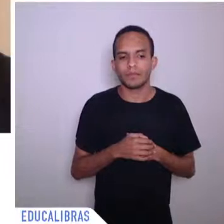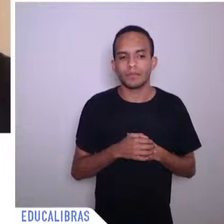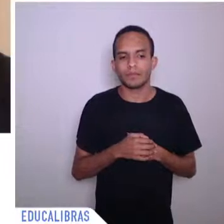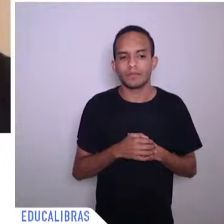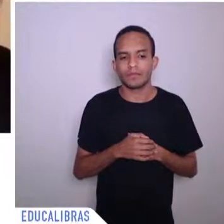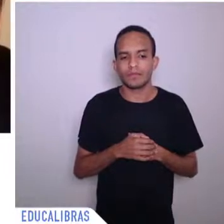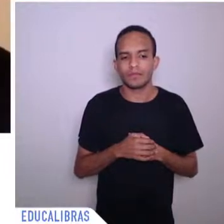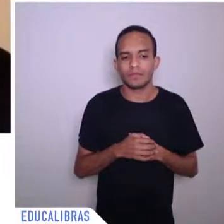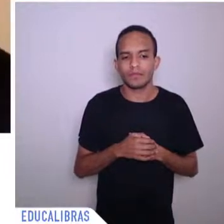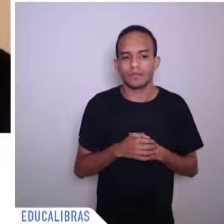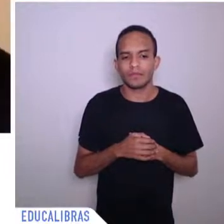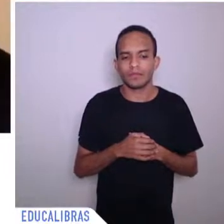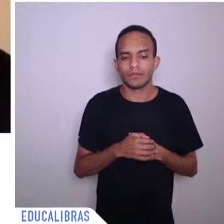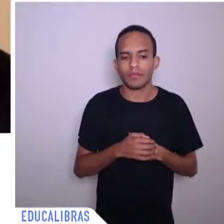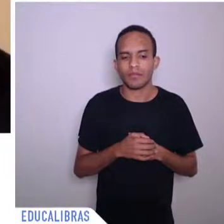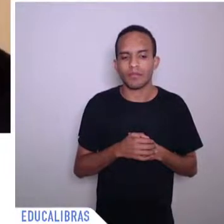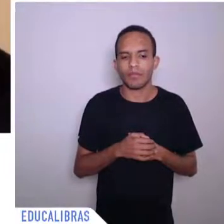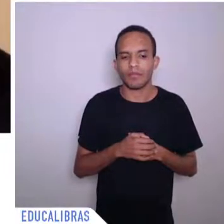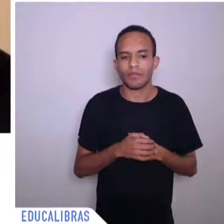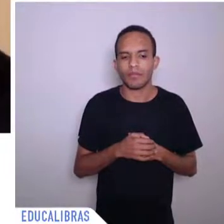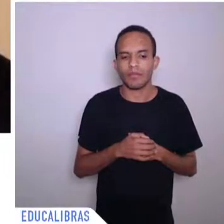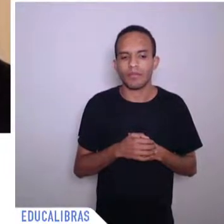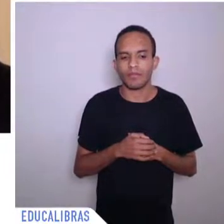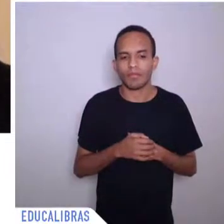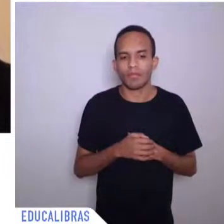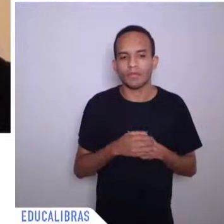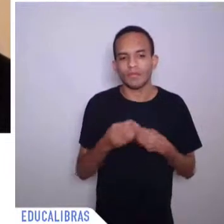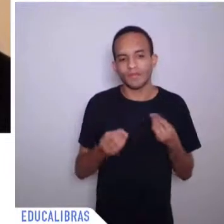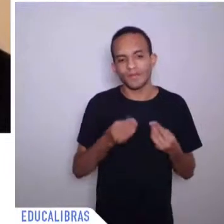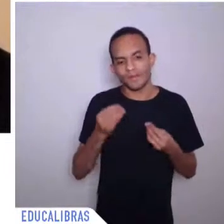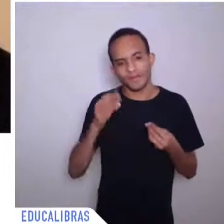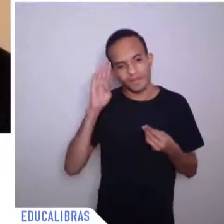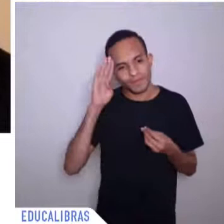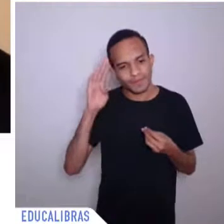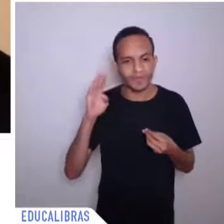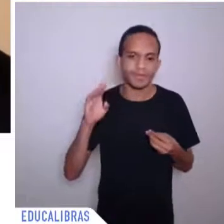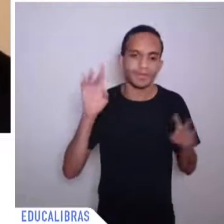estamos com problemas, we are facing a few problems.